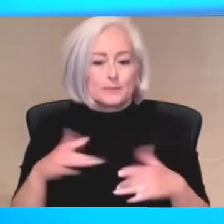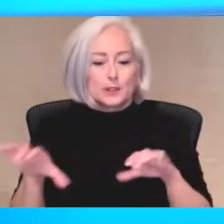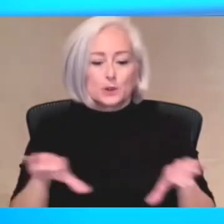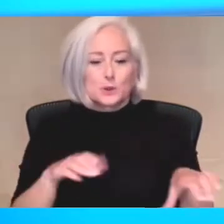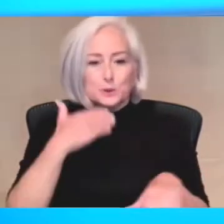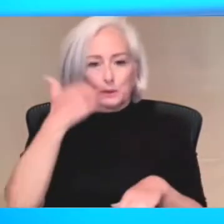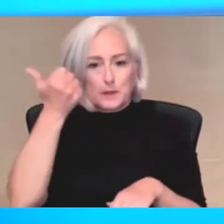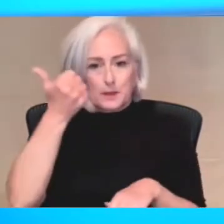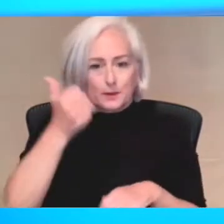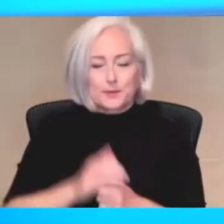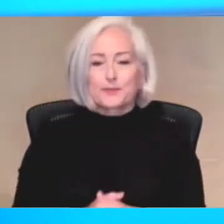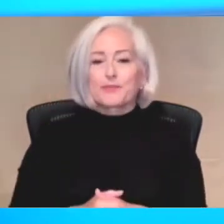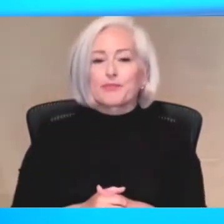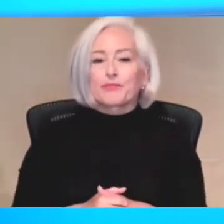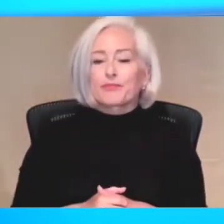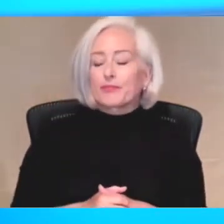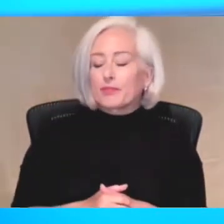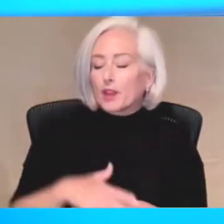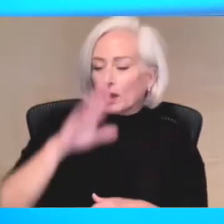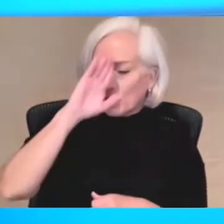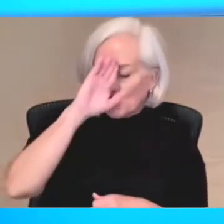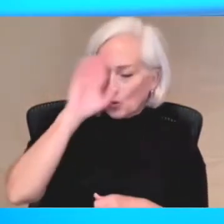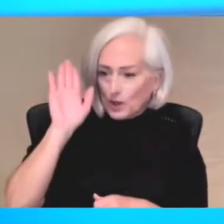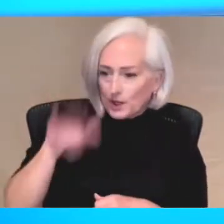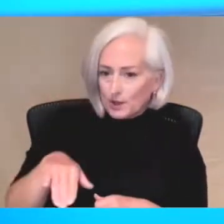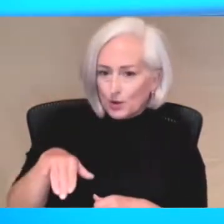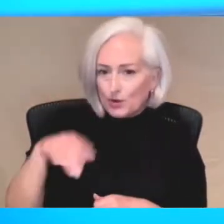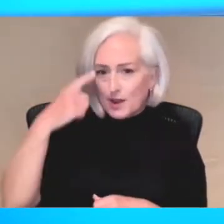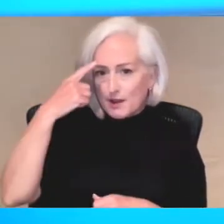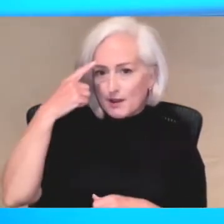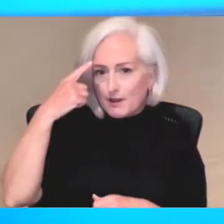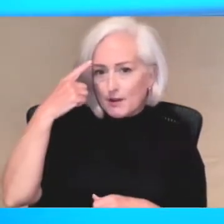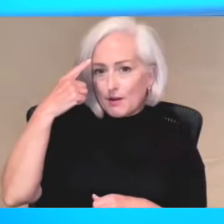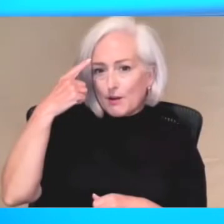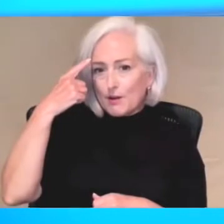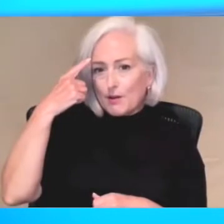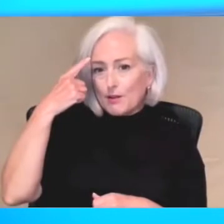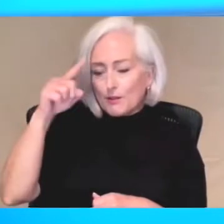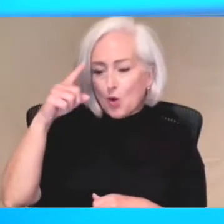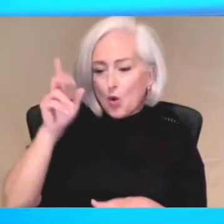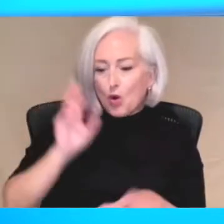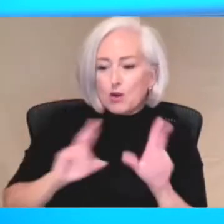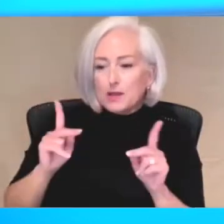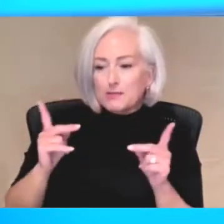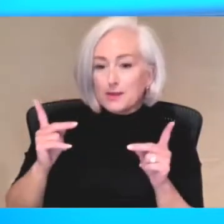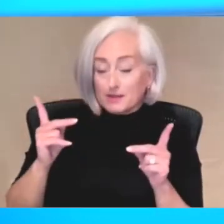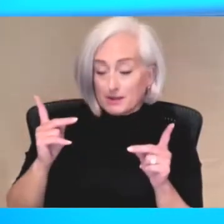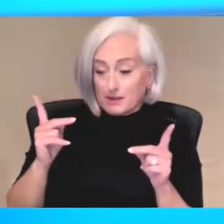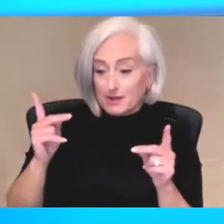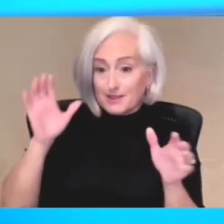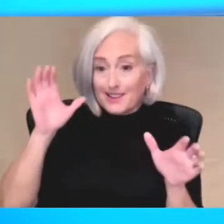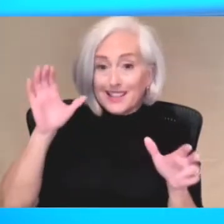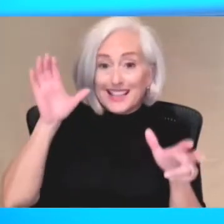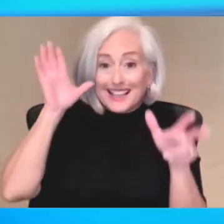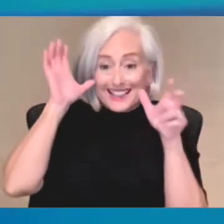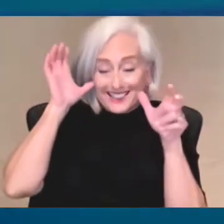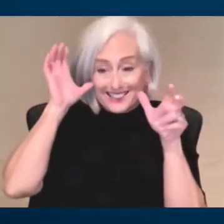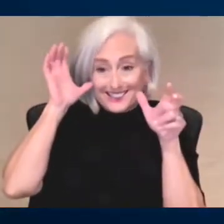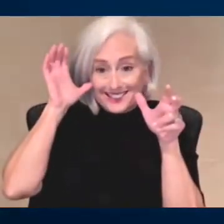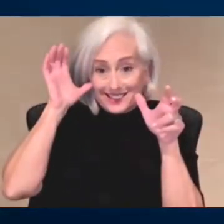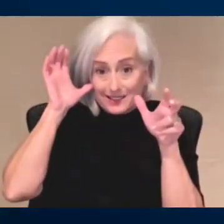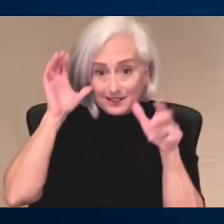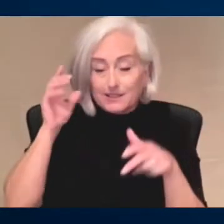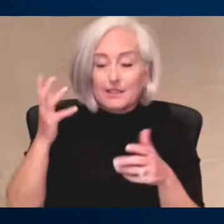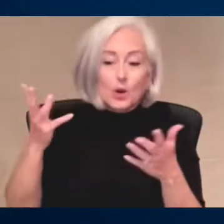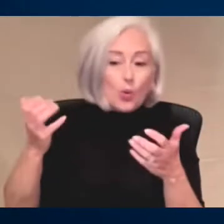So we know that for some of the folks in our audience, you're curious to see if you're eligible for proton therapy.